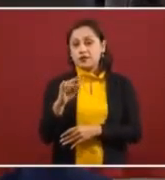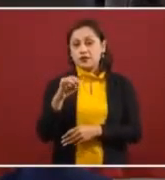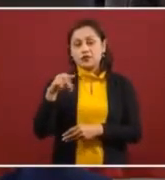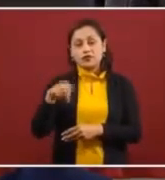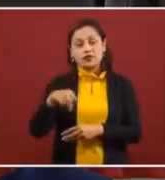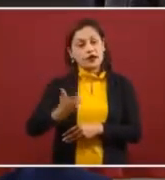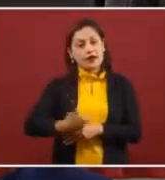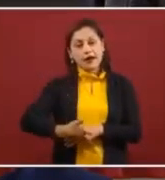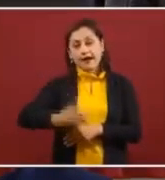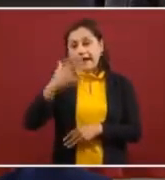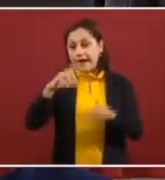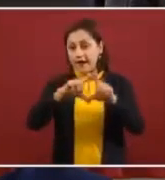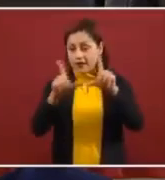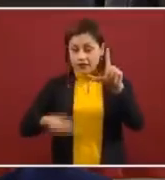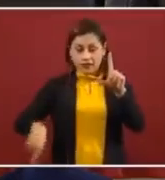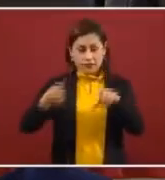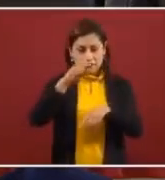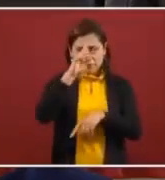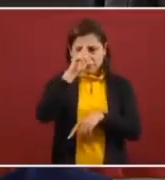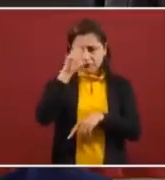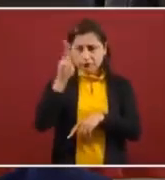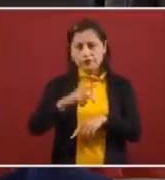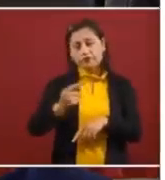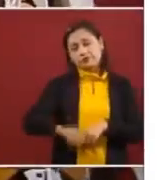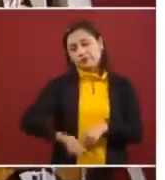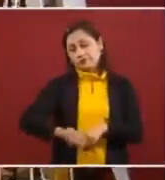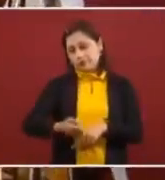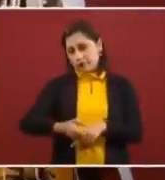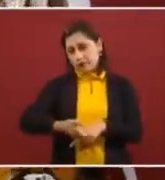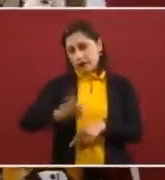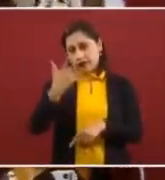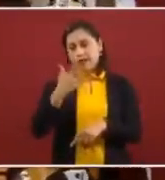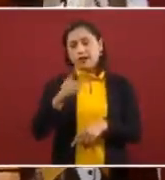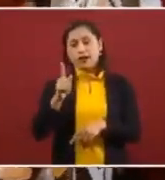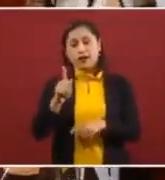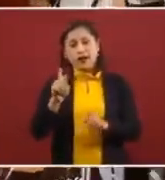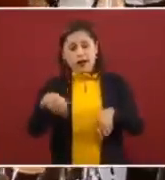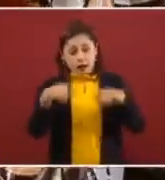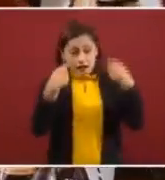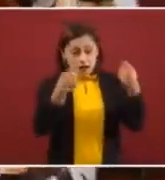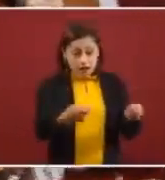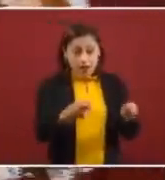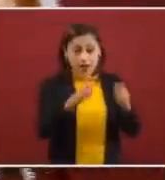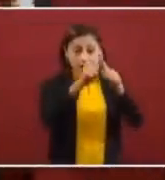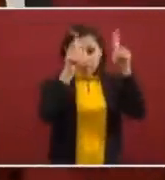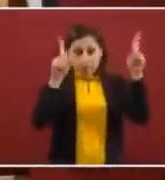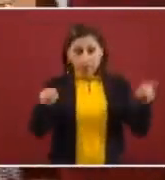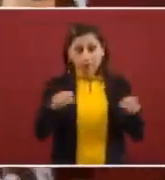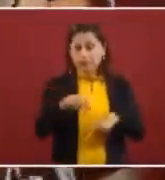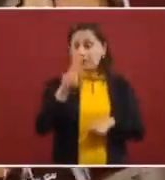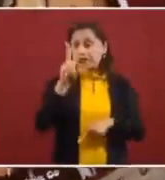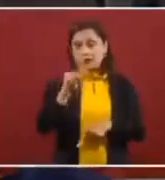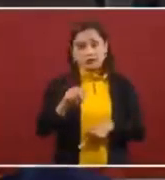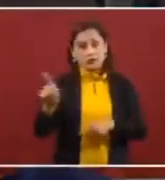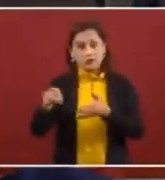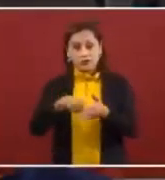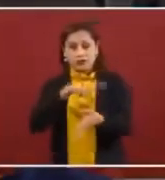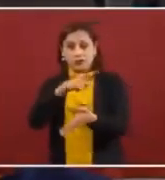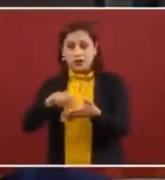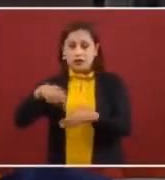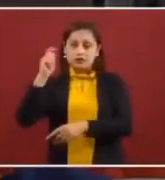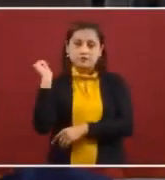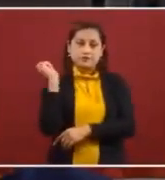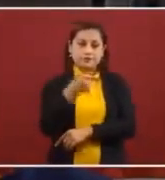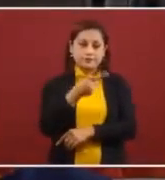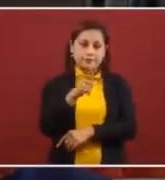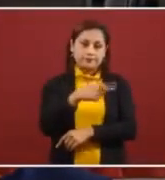most expensive in the country was Chevron. So they're going to give them a bad mark if